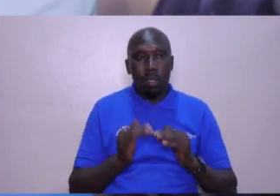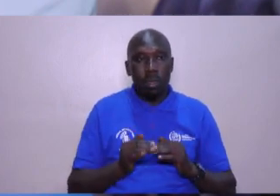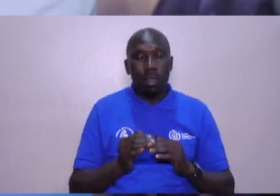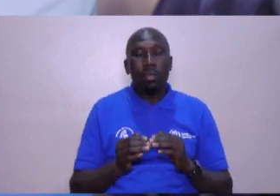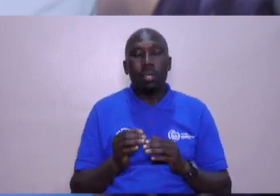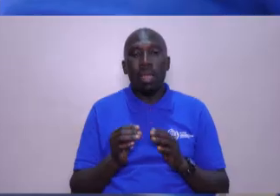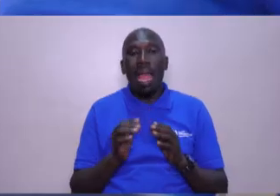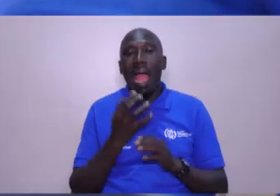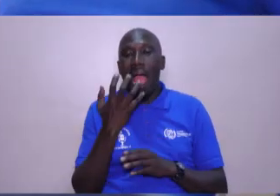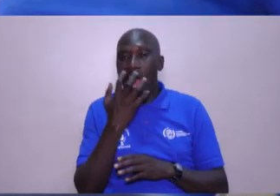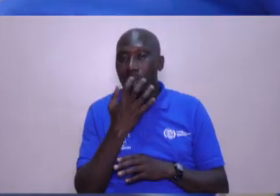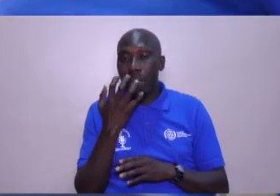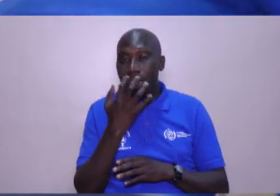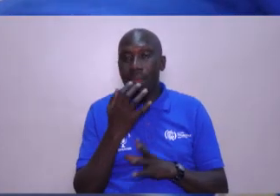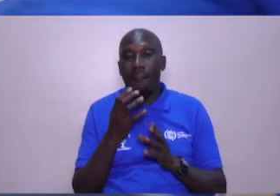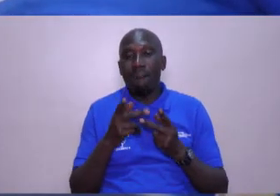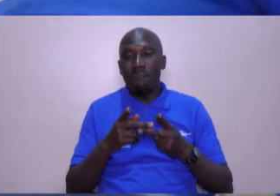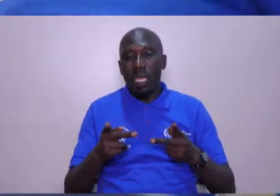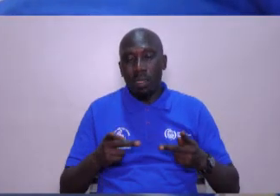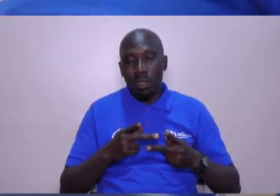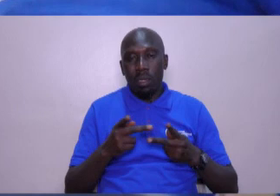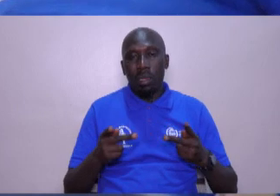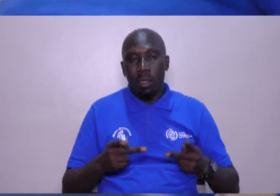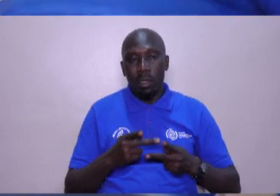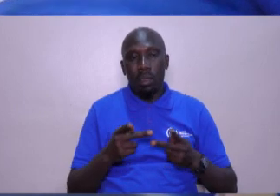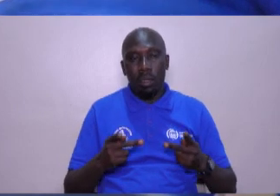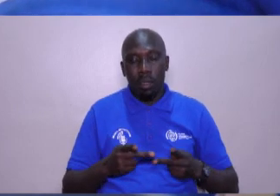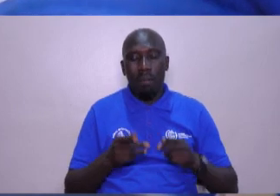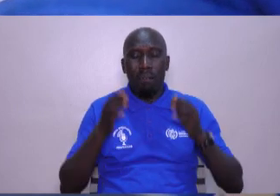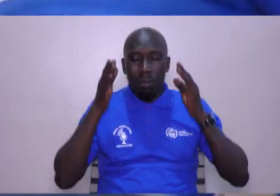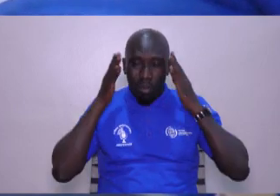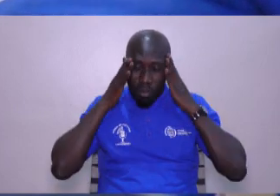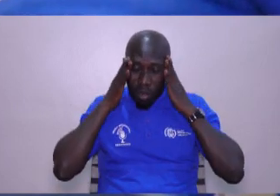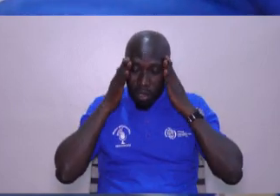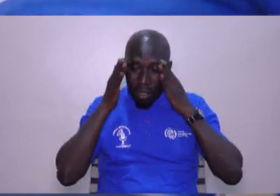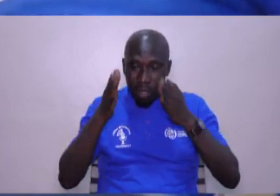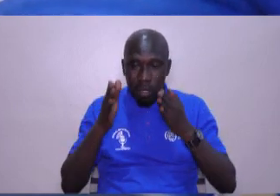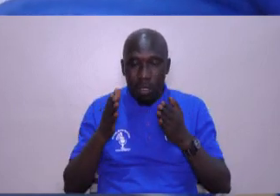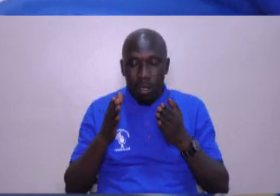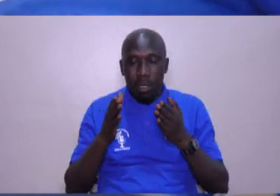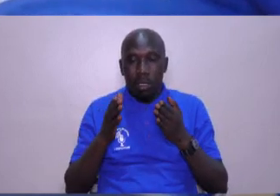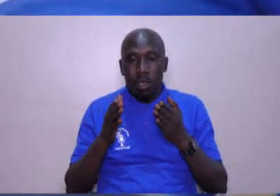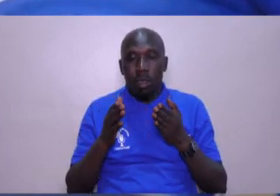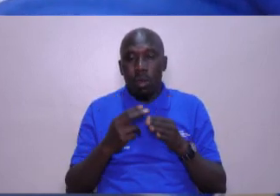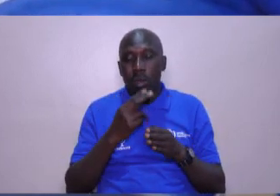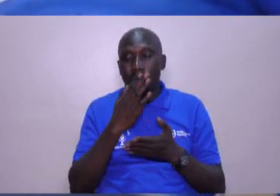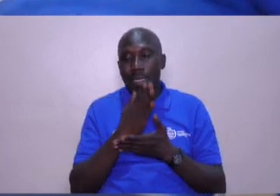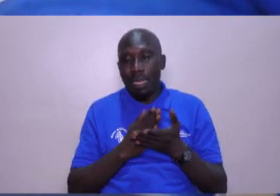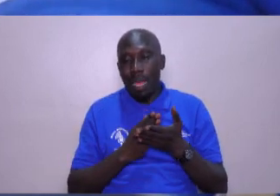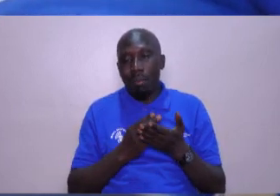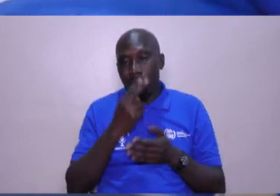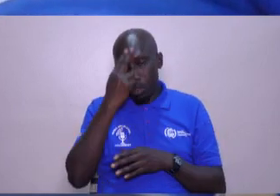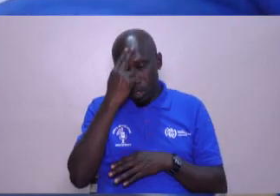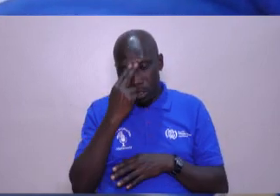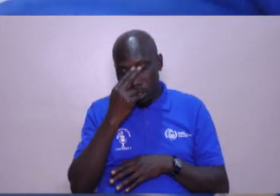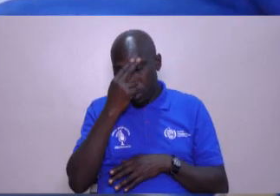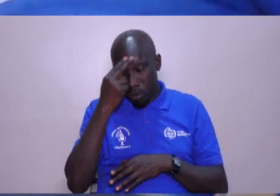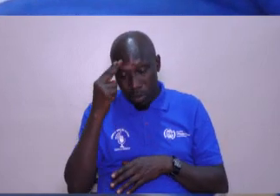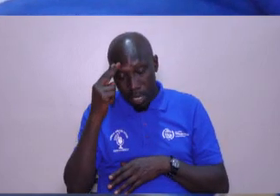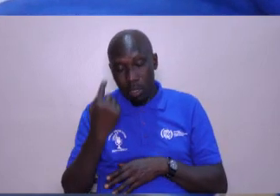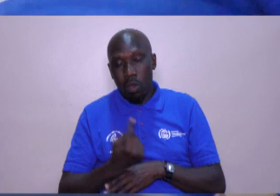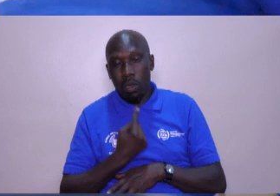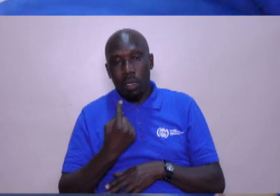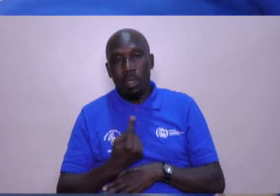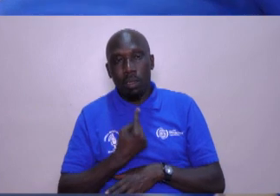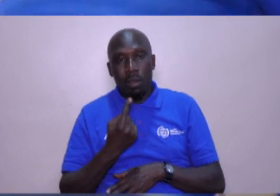animated video is it focusing on certain learners only